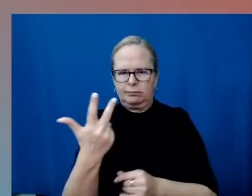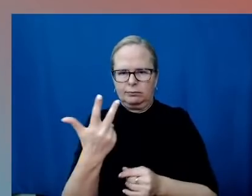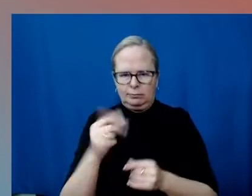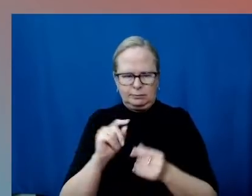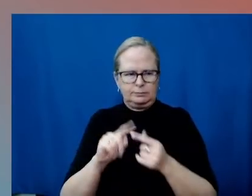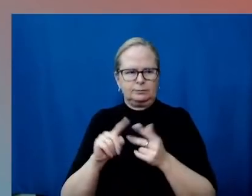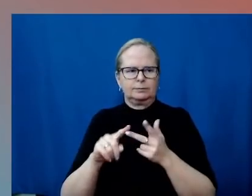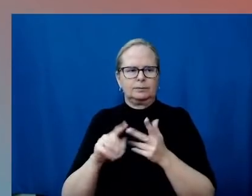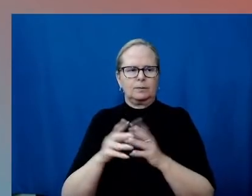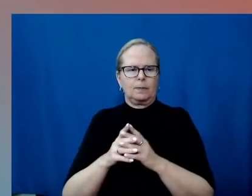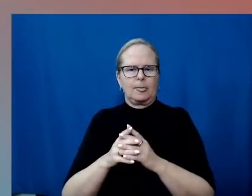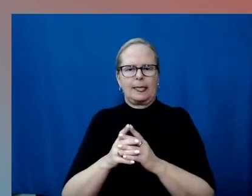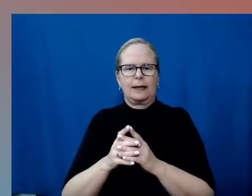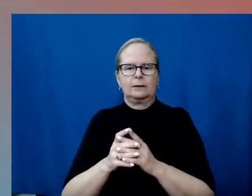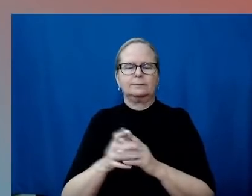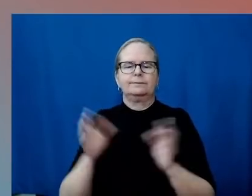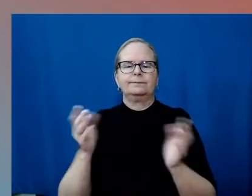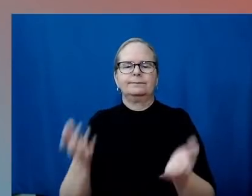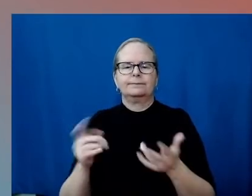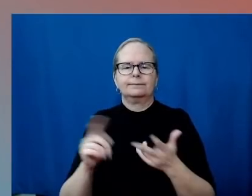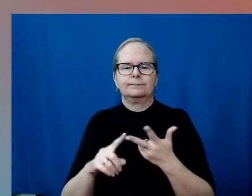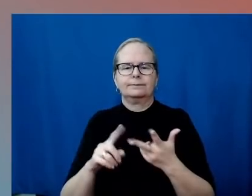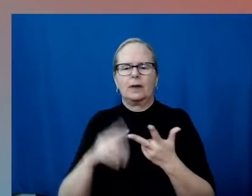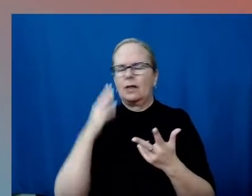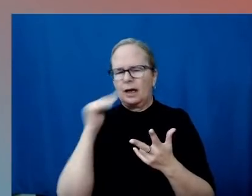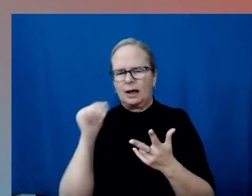now. There's three things that it's done.